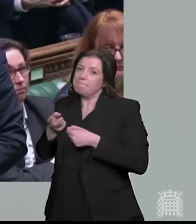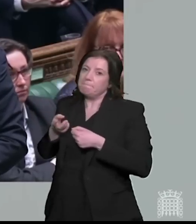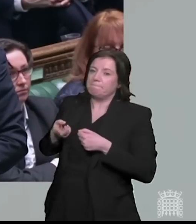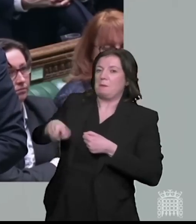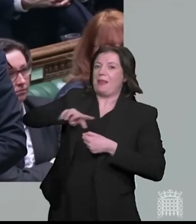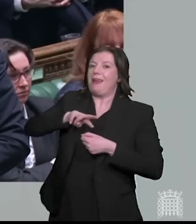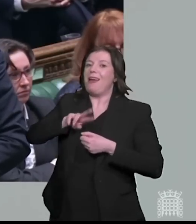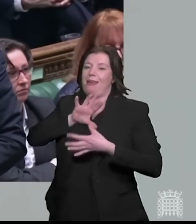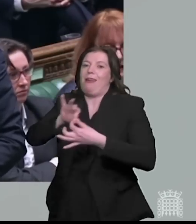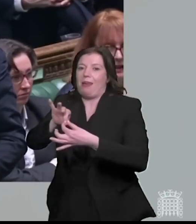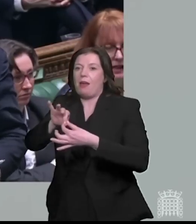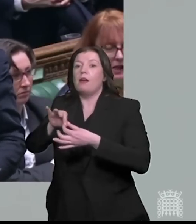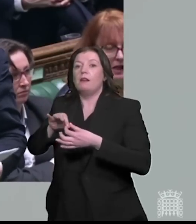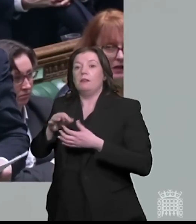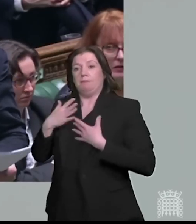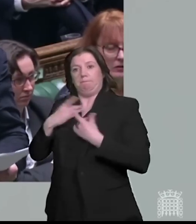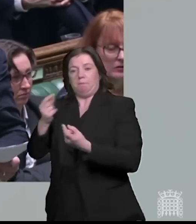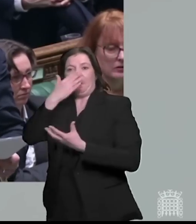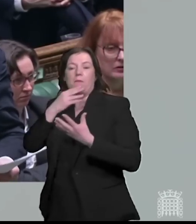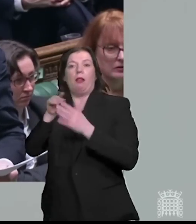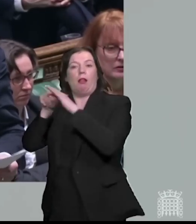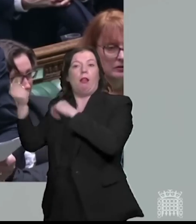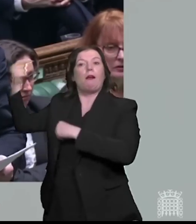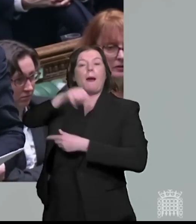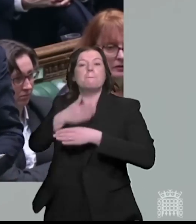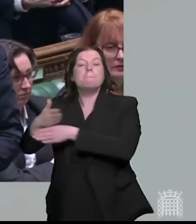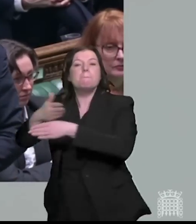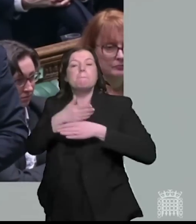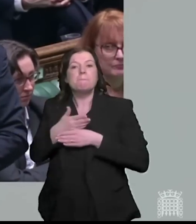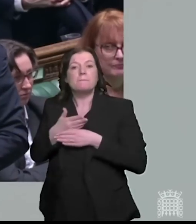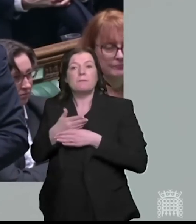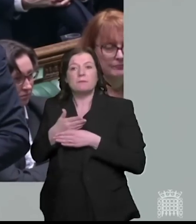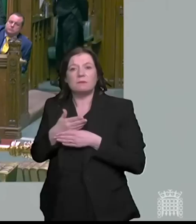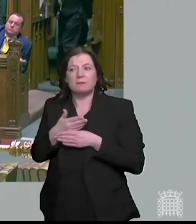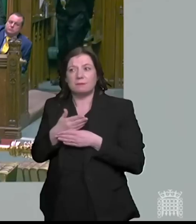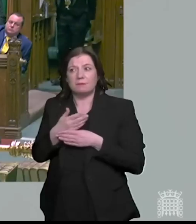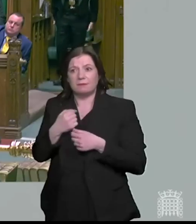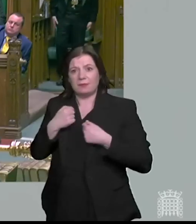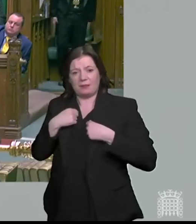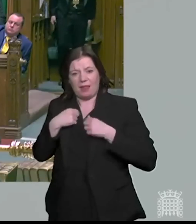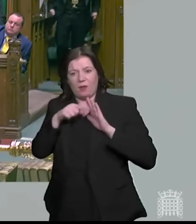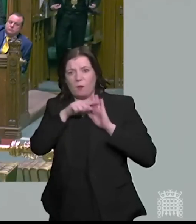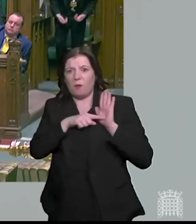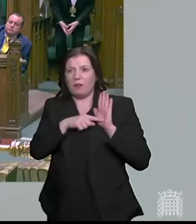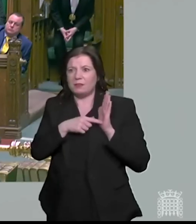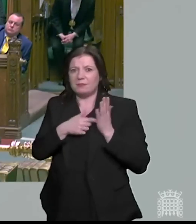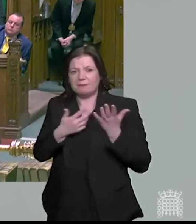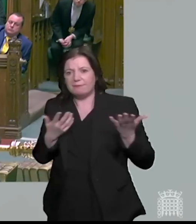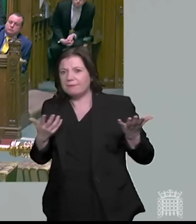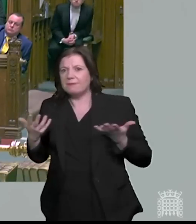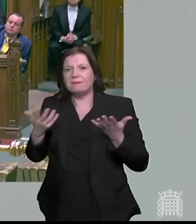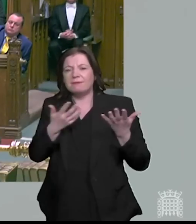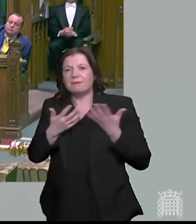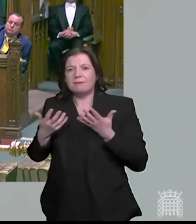people will do that. But even within the framework which we have, it's instructive, isn't it, that